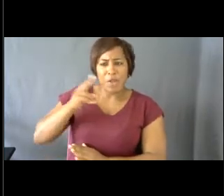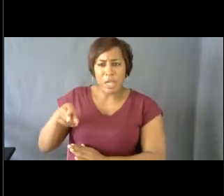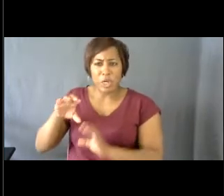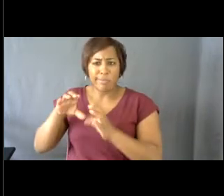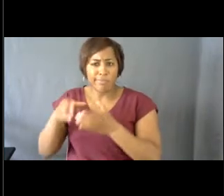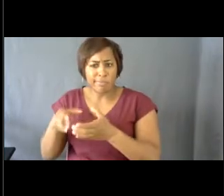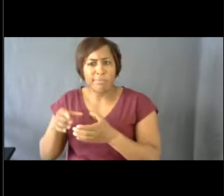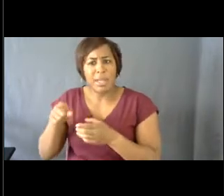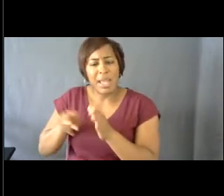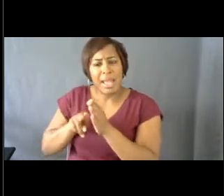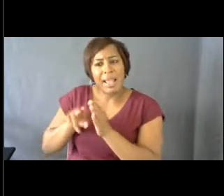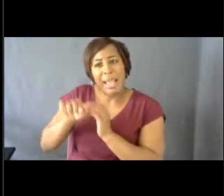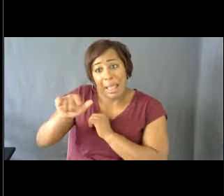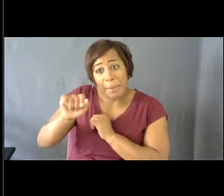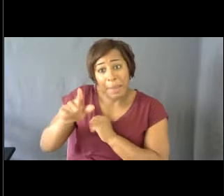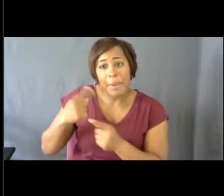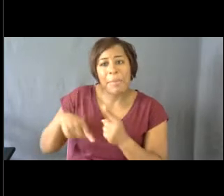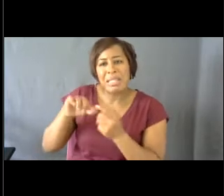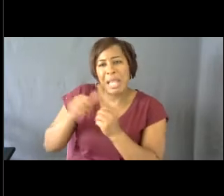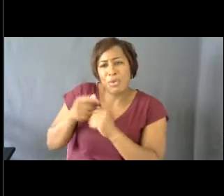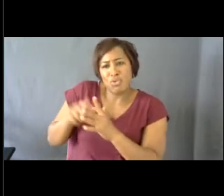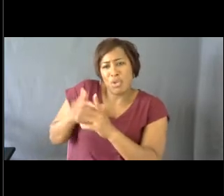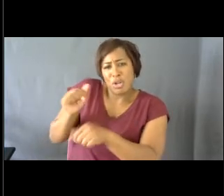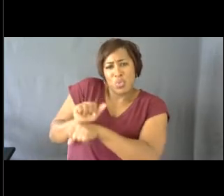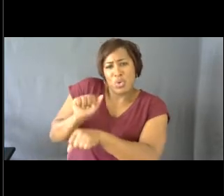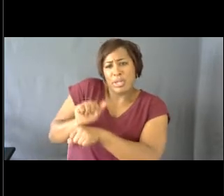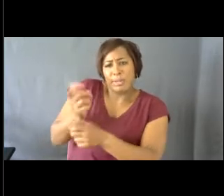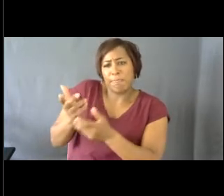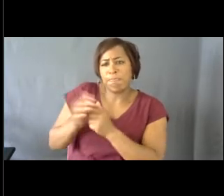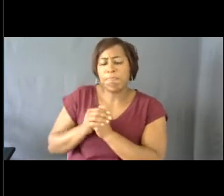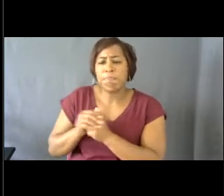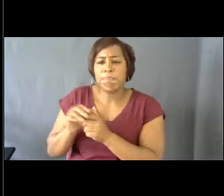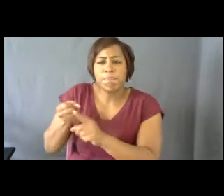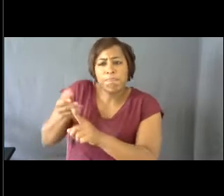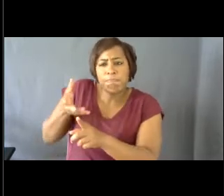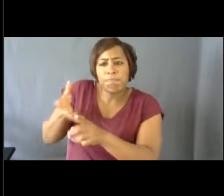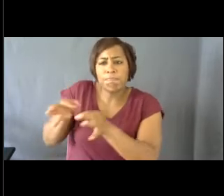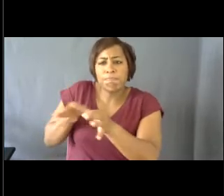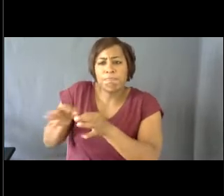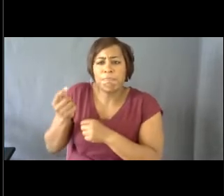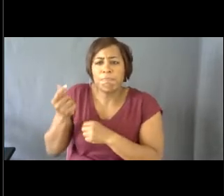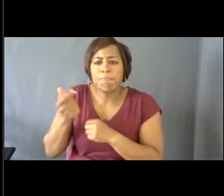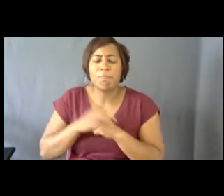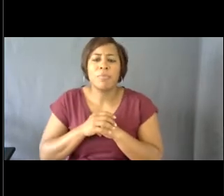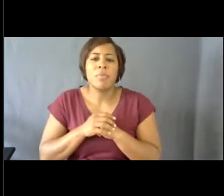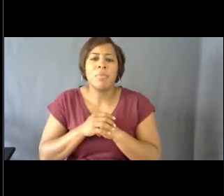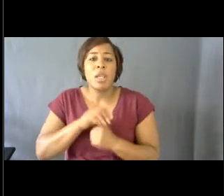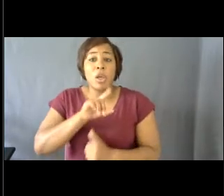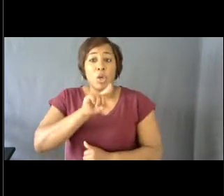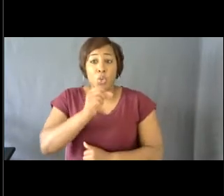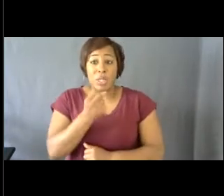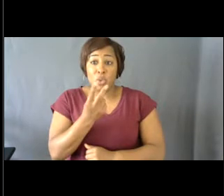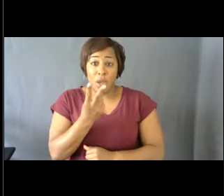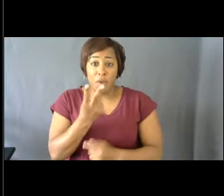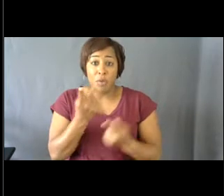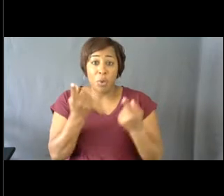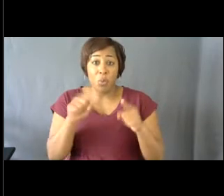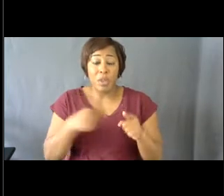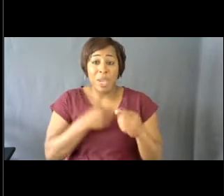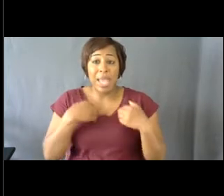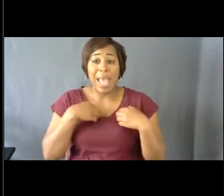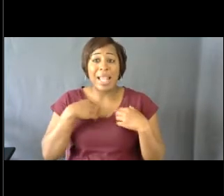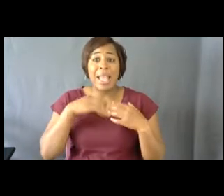got started with, working with them in the field. Absolutely. It was 2012 when we had a weather radio